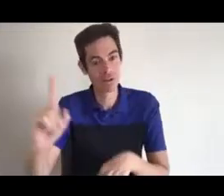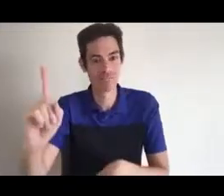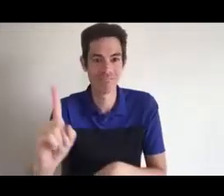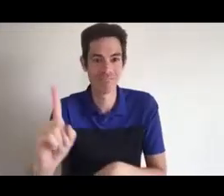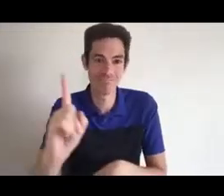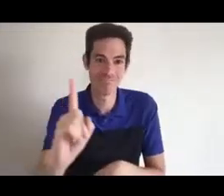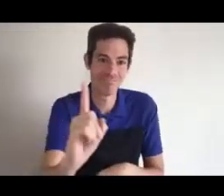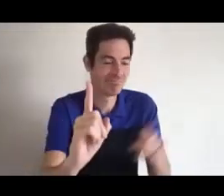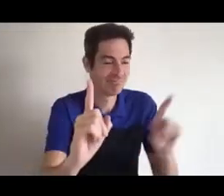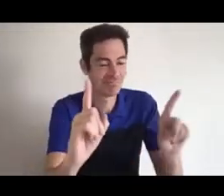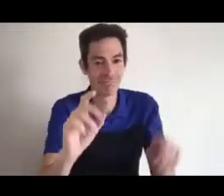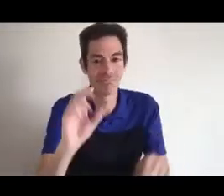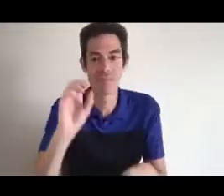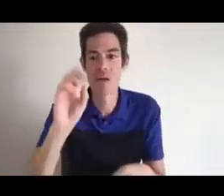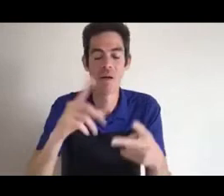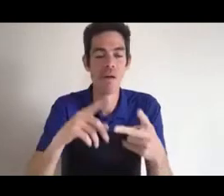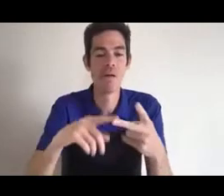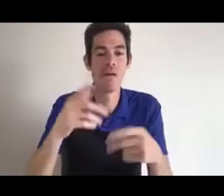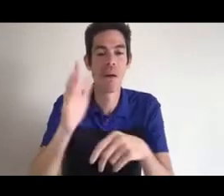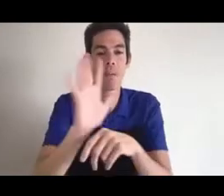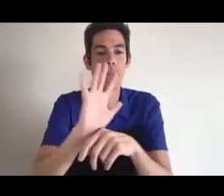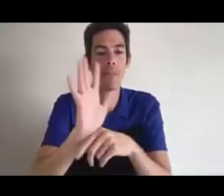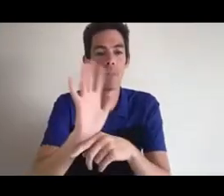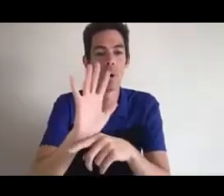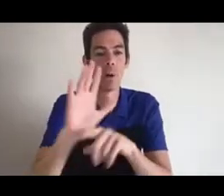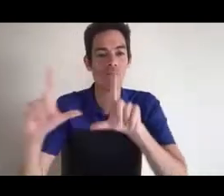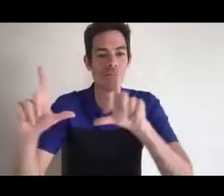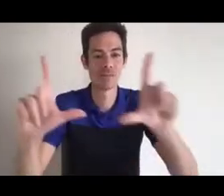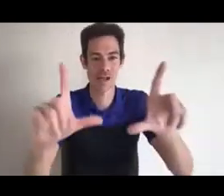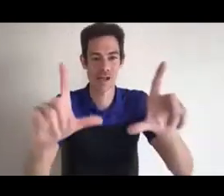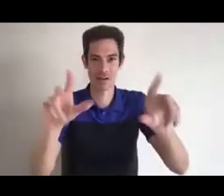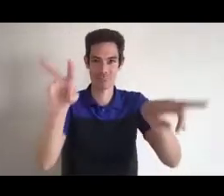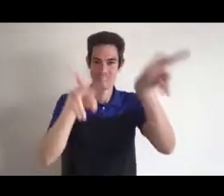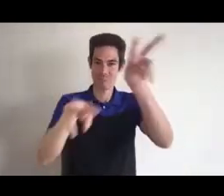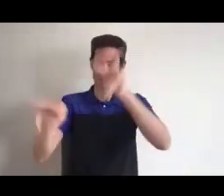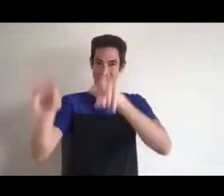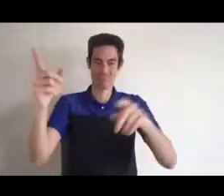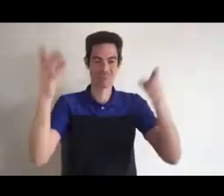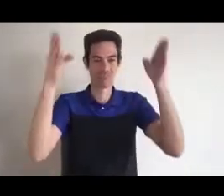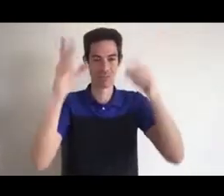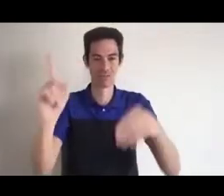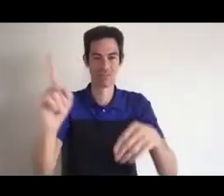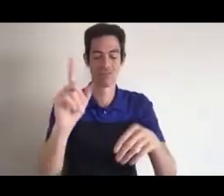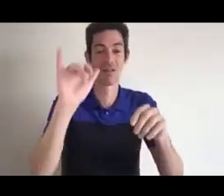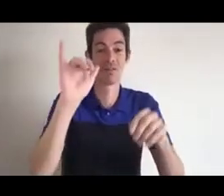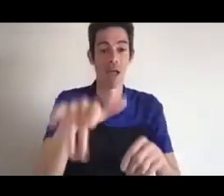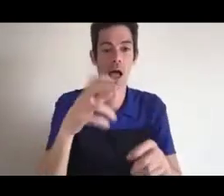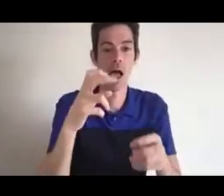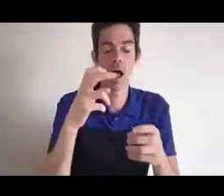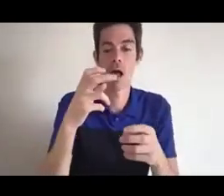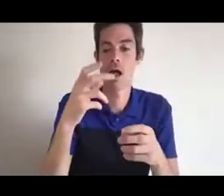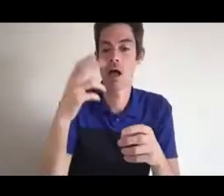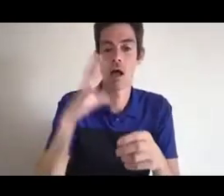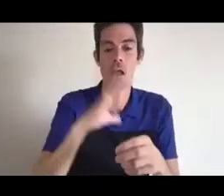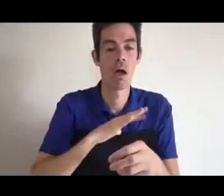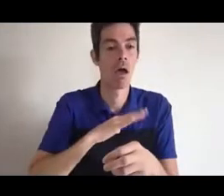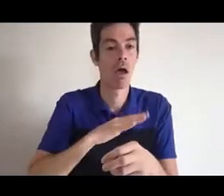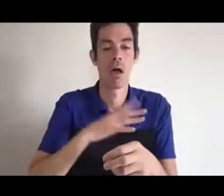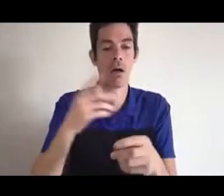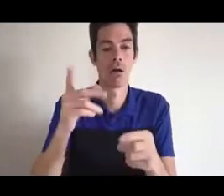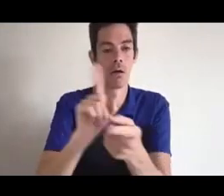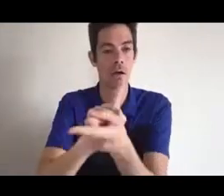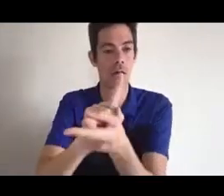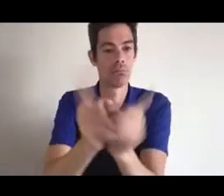I'm describing the dollhouse, a person comes up and looks at it, or maybe a camera frame is looking at the